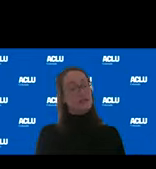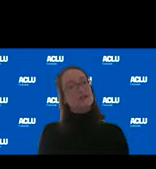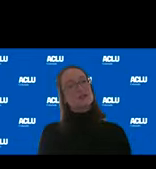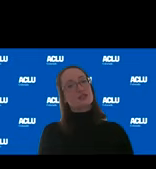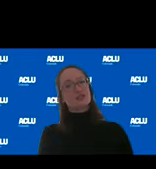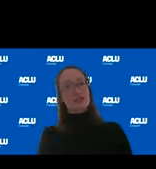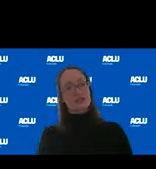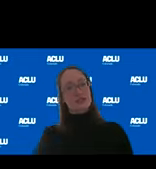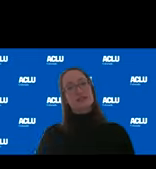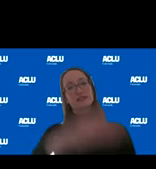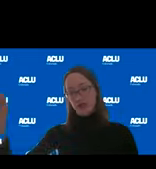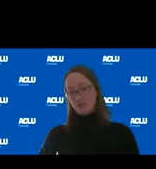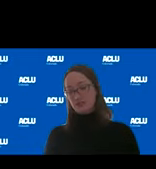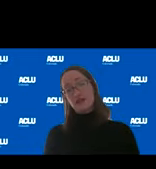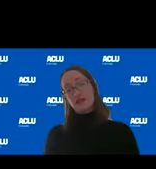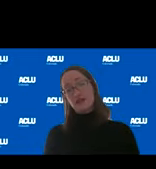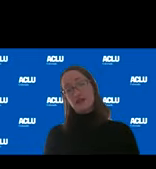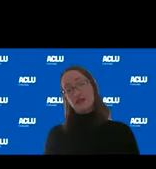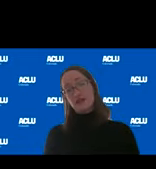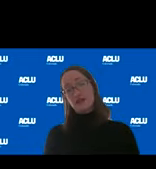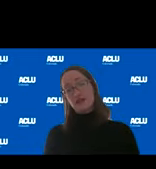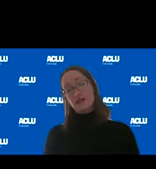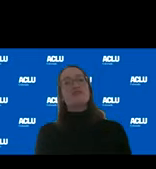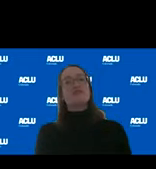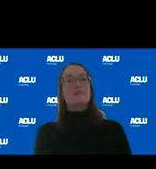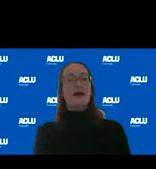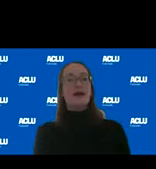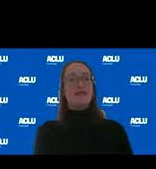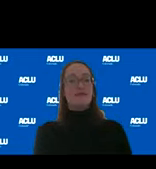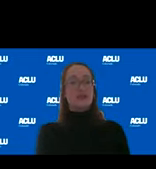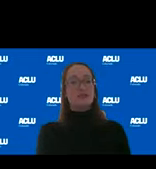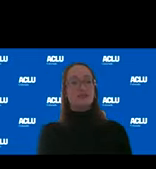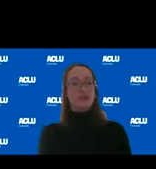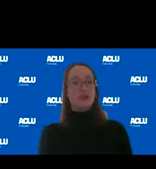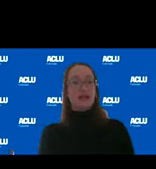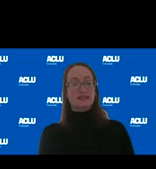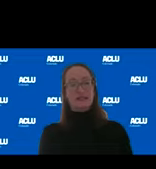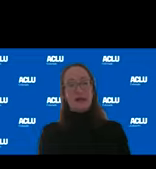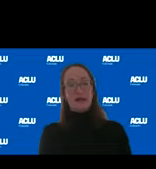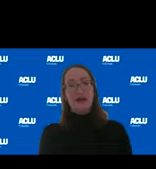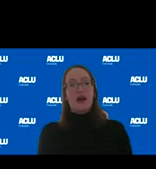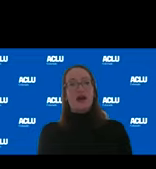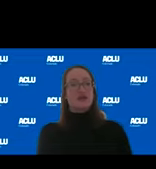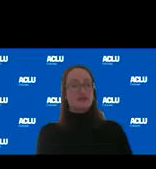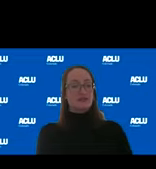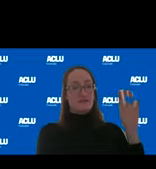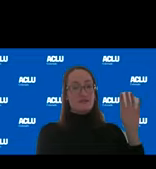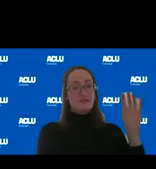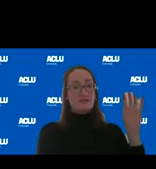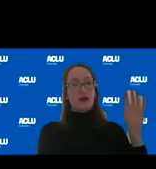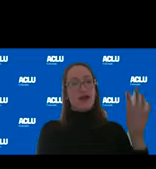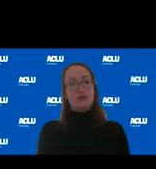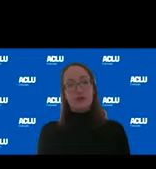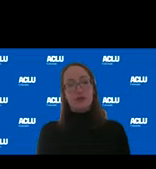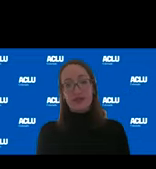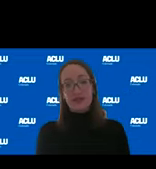this country was founded until up to this very second, there has been the fight to access the ballot. There's, for